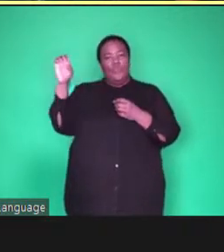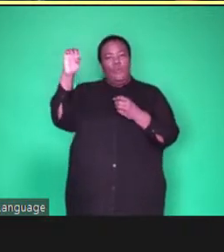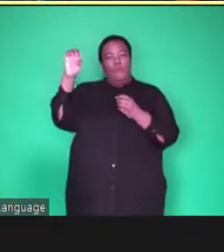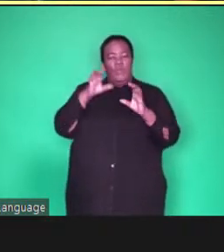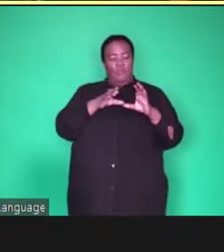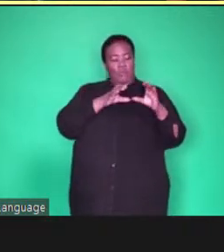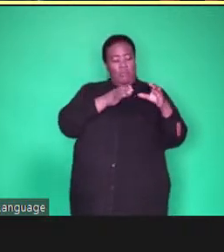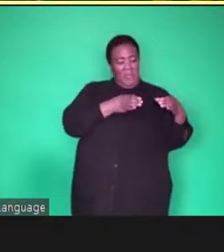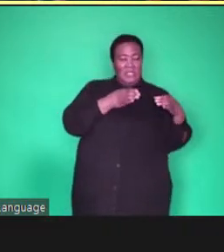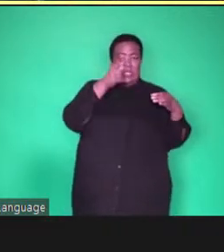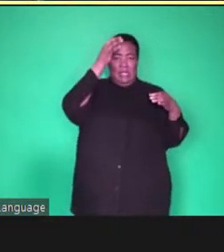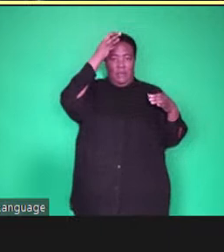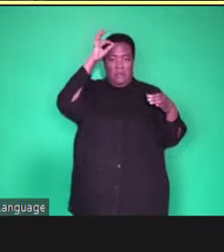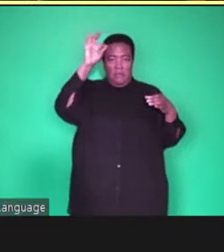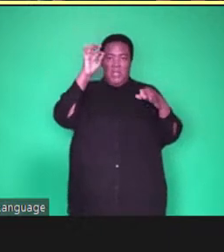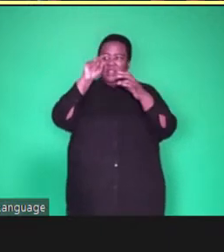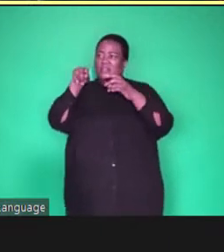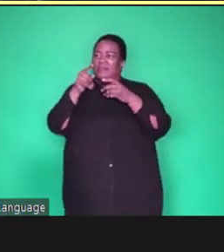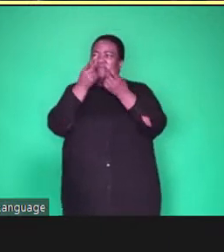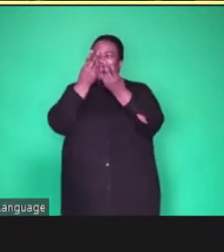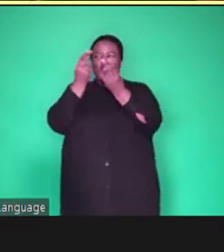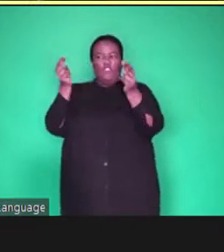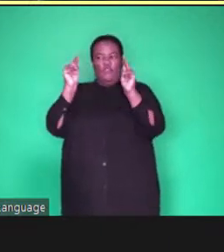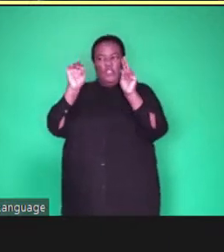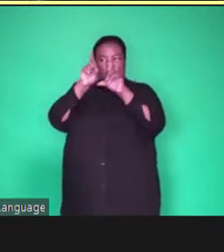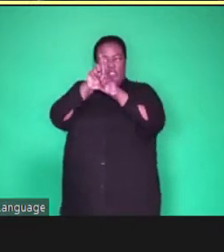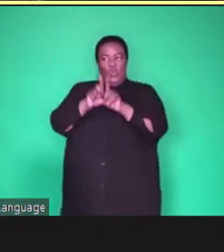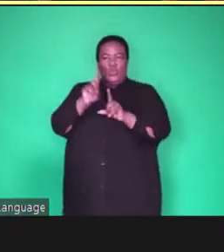York University to accelerate the